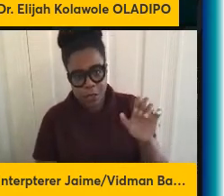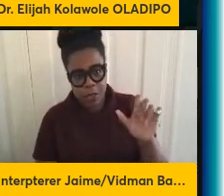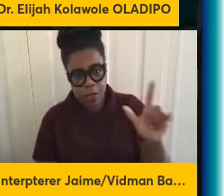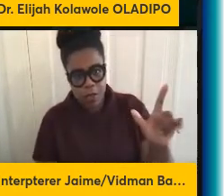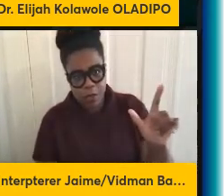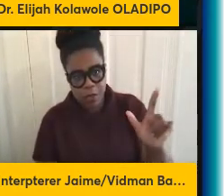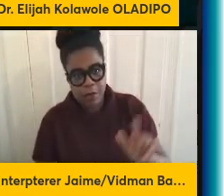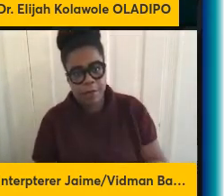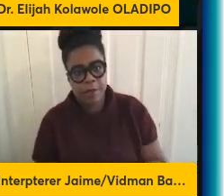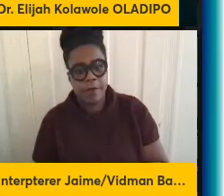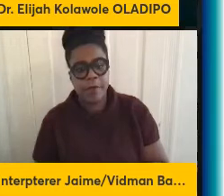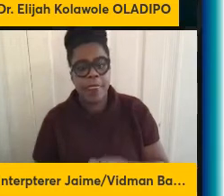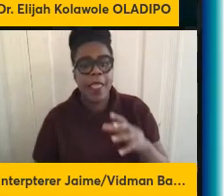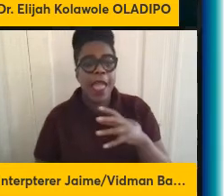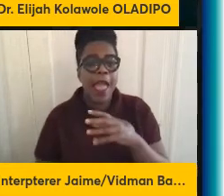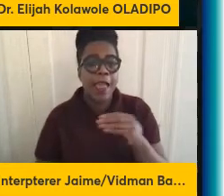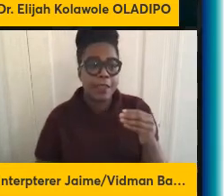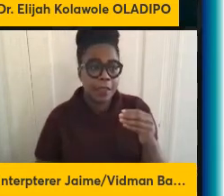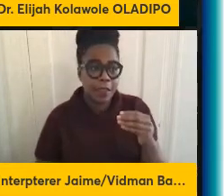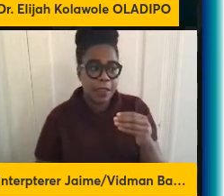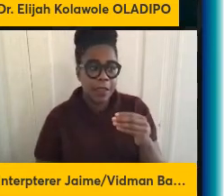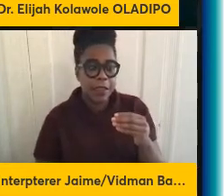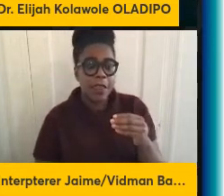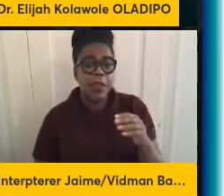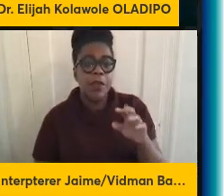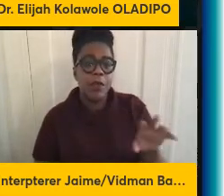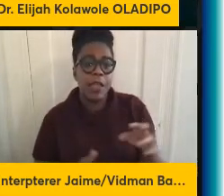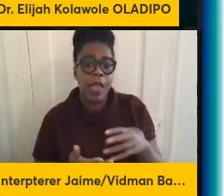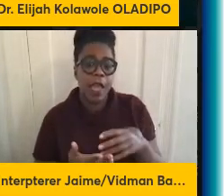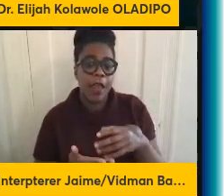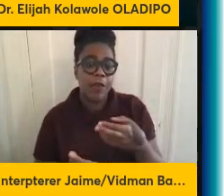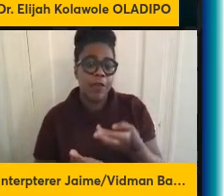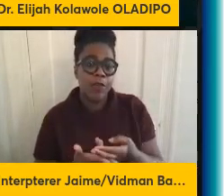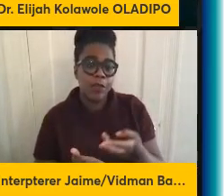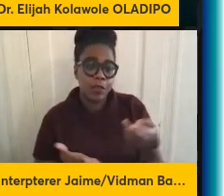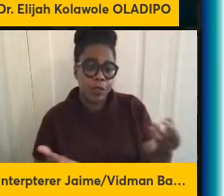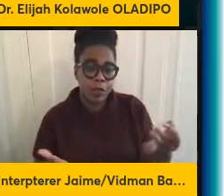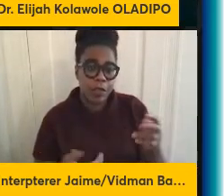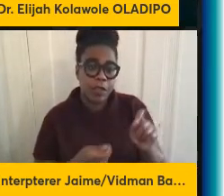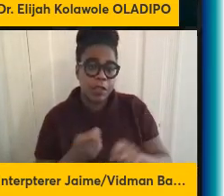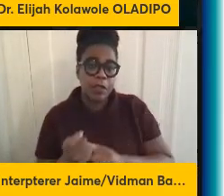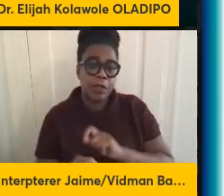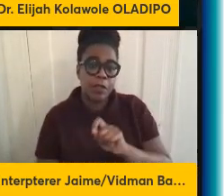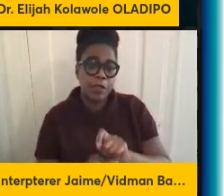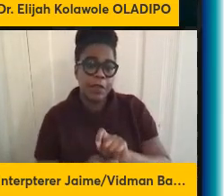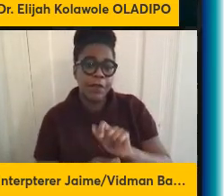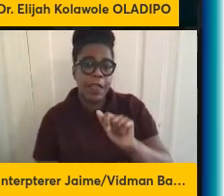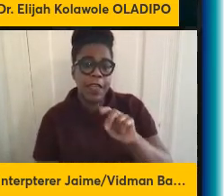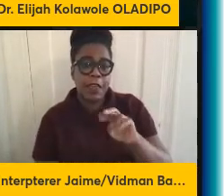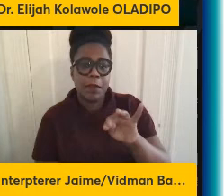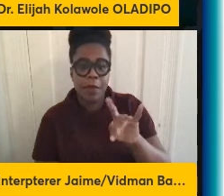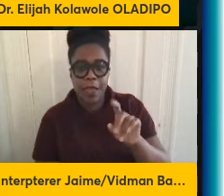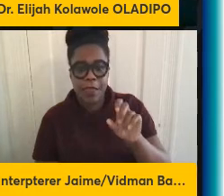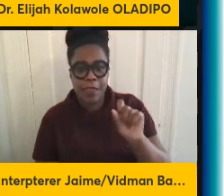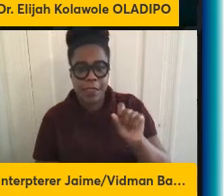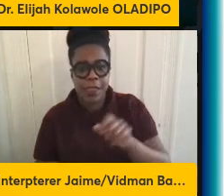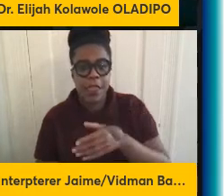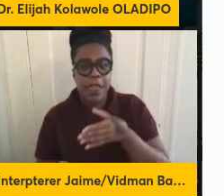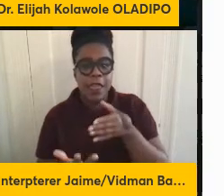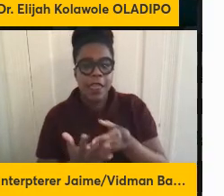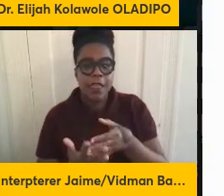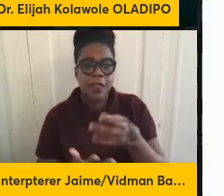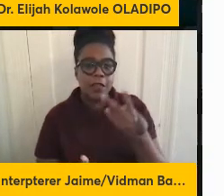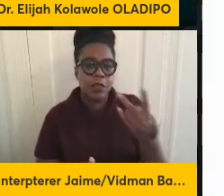memory. And we have the B cells, which have specific antibodies against SARS-CoV-2 made by B